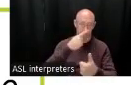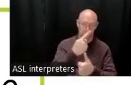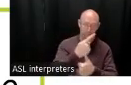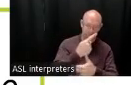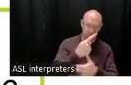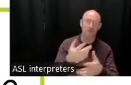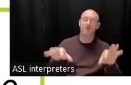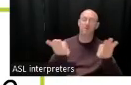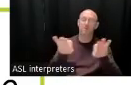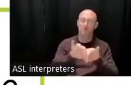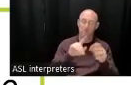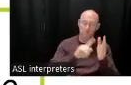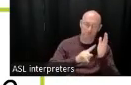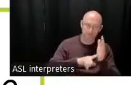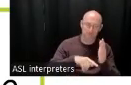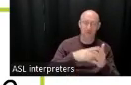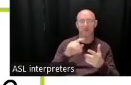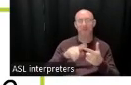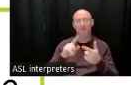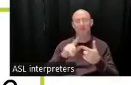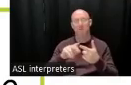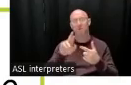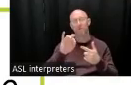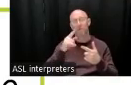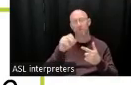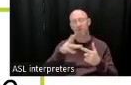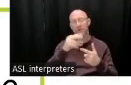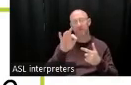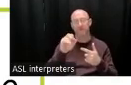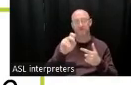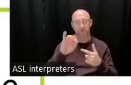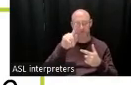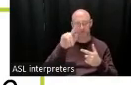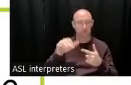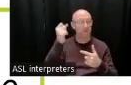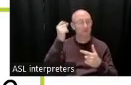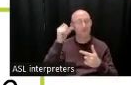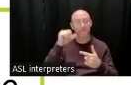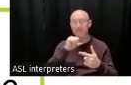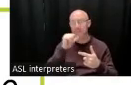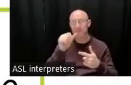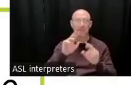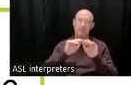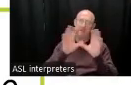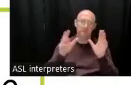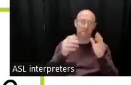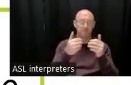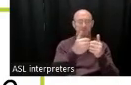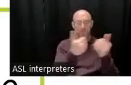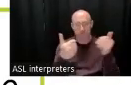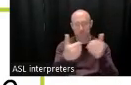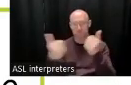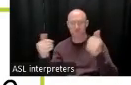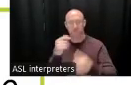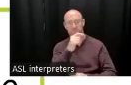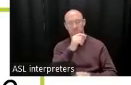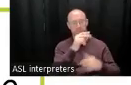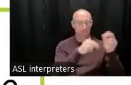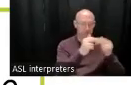of the research, and also into rigor and feasibility. So it's not necessarily a clear division of